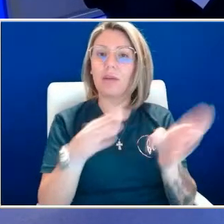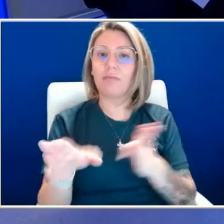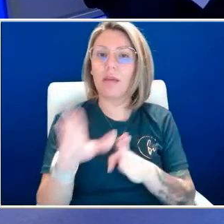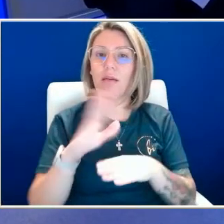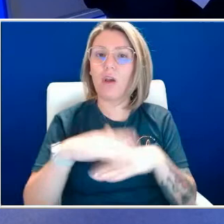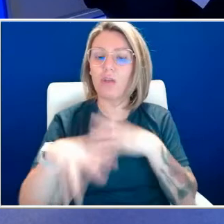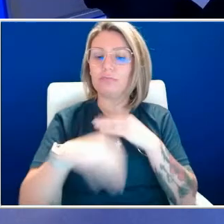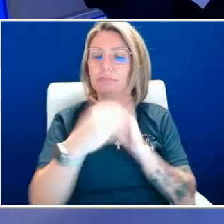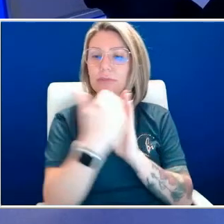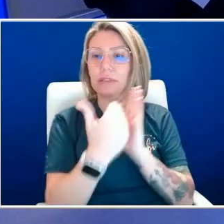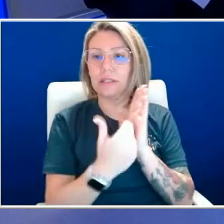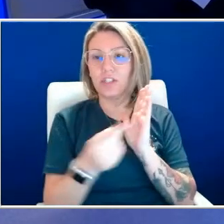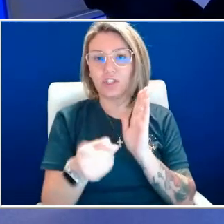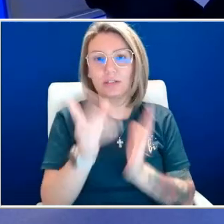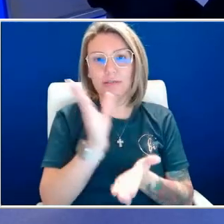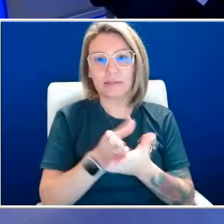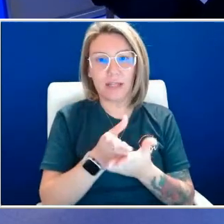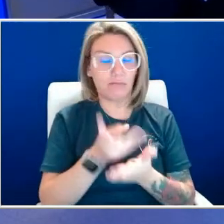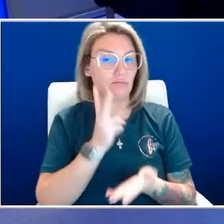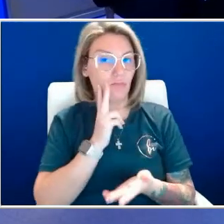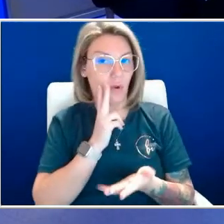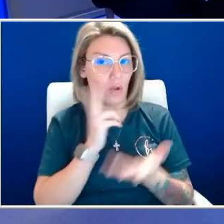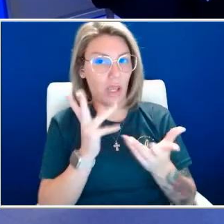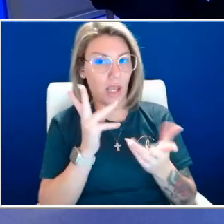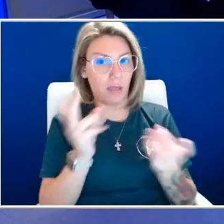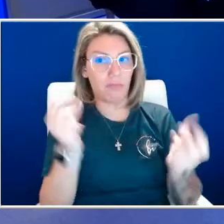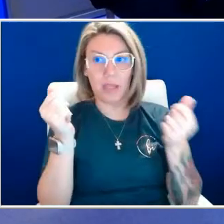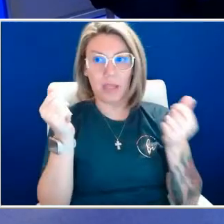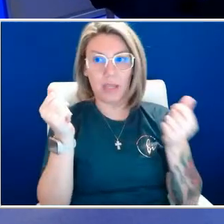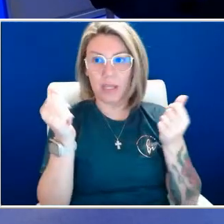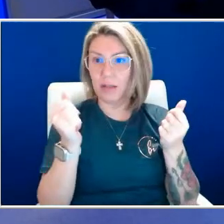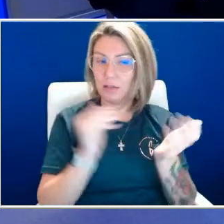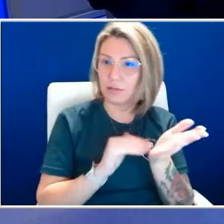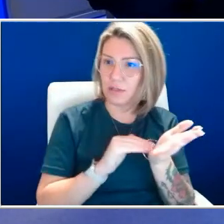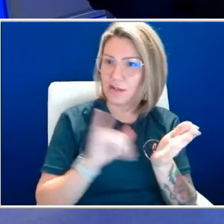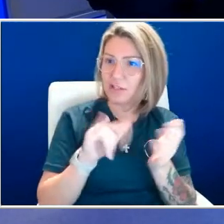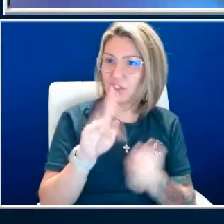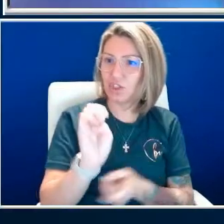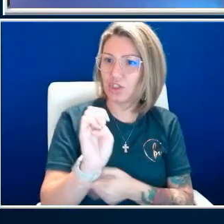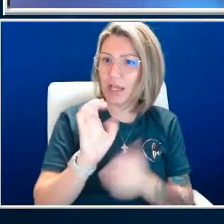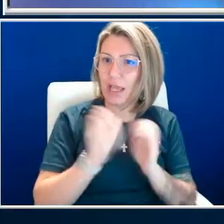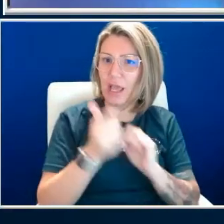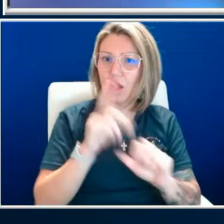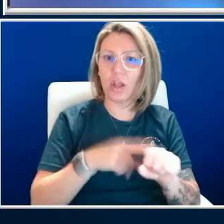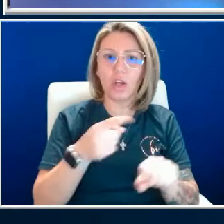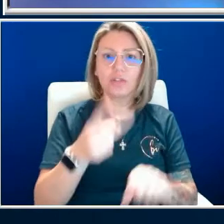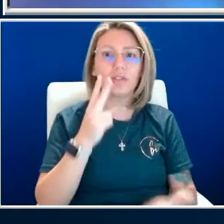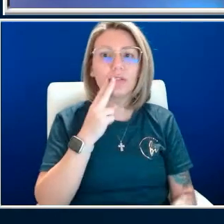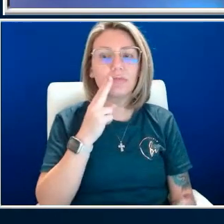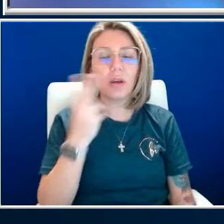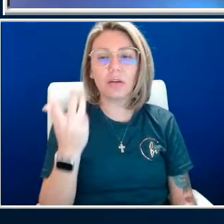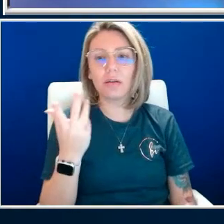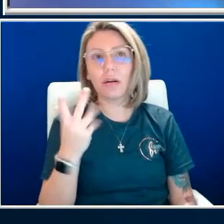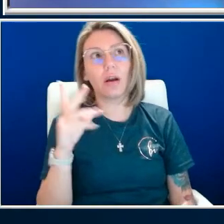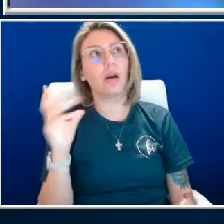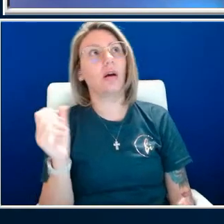stopping smoking immediately, Dr. Shaw. Jackie, how long had you been a smoker? Oh,